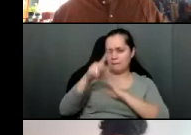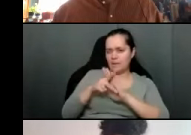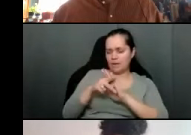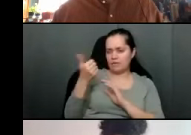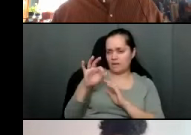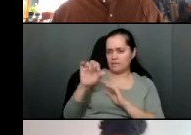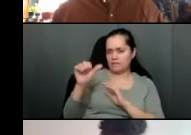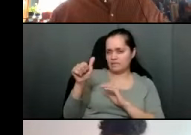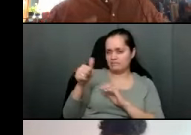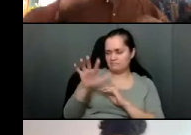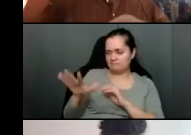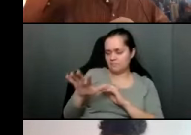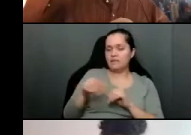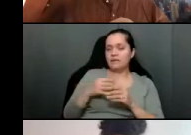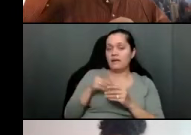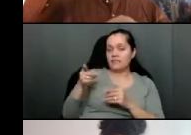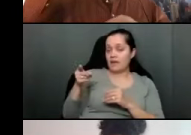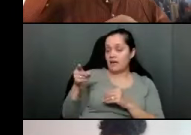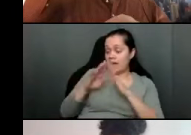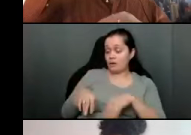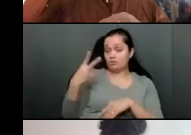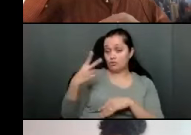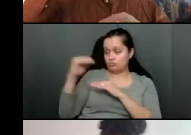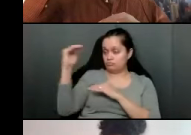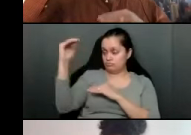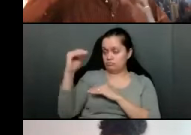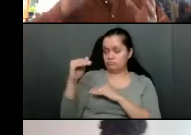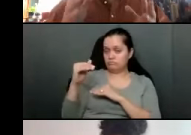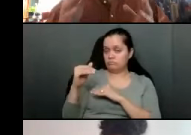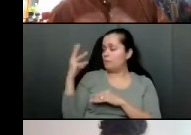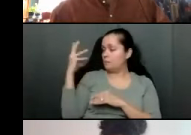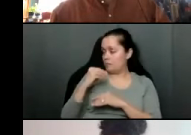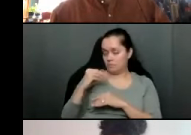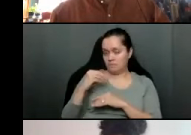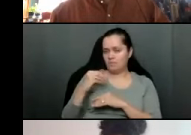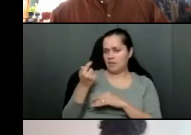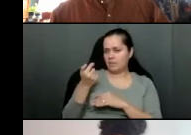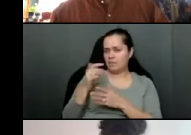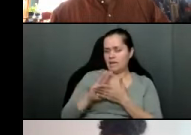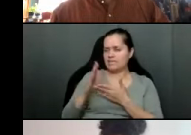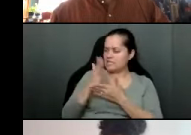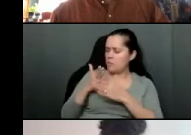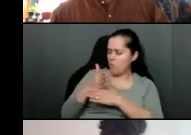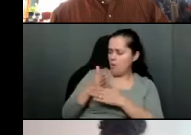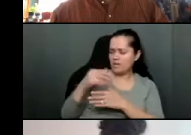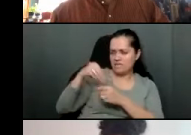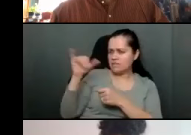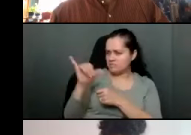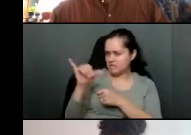That house was two stories, fairly charming, even some nice woodworking